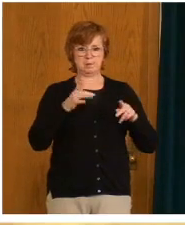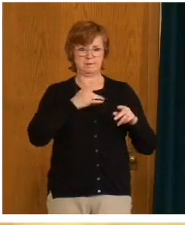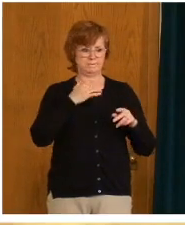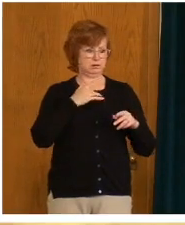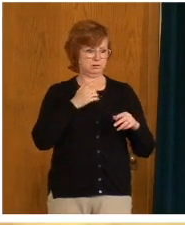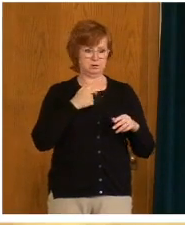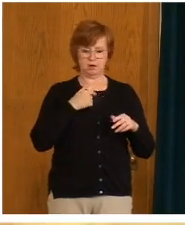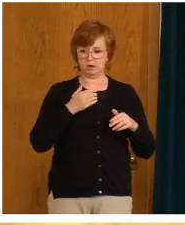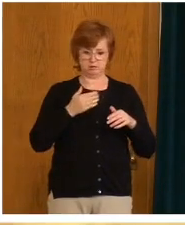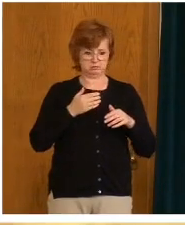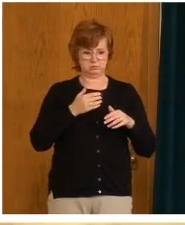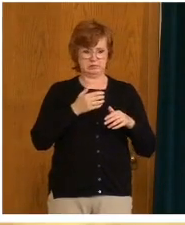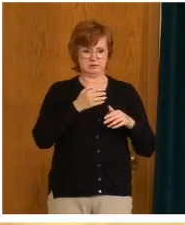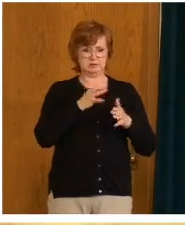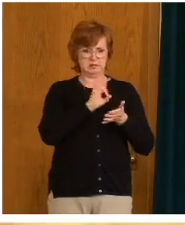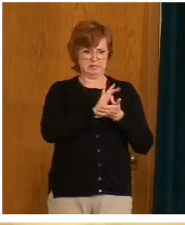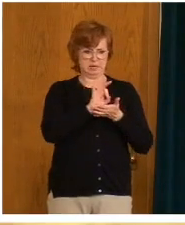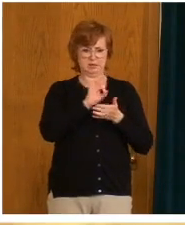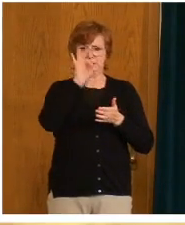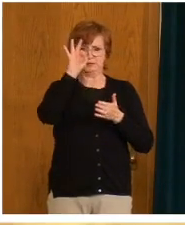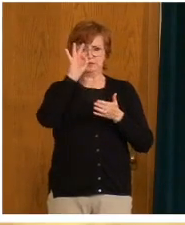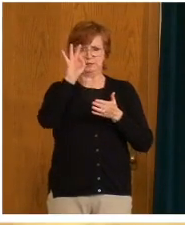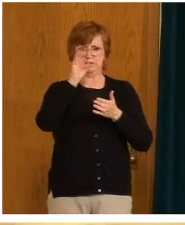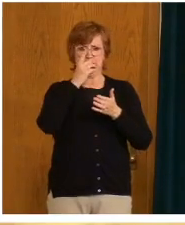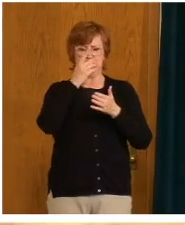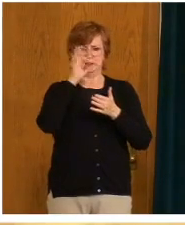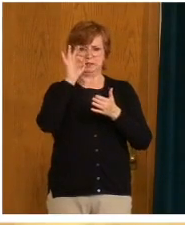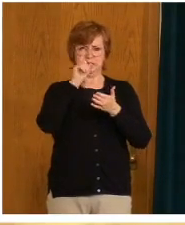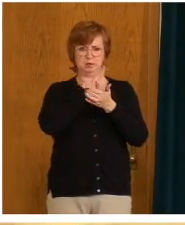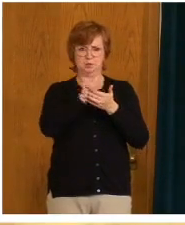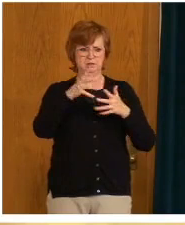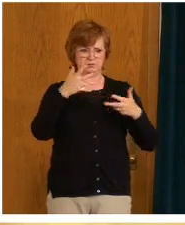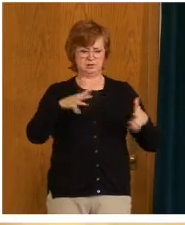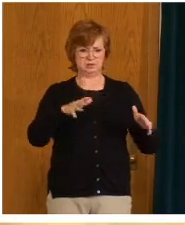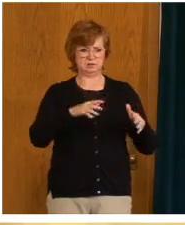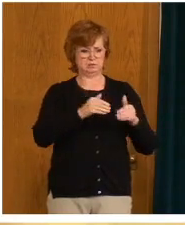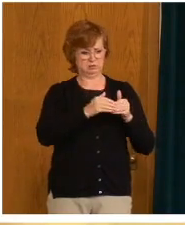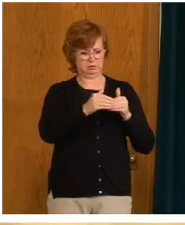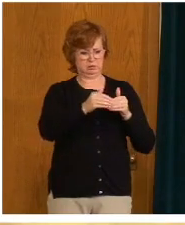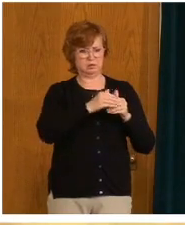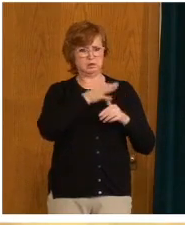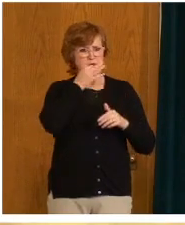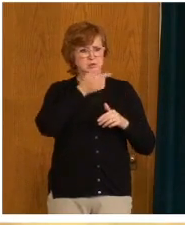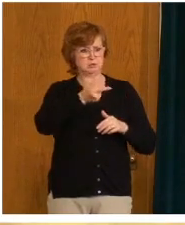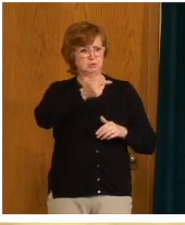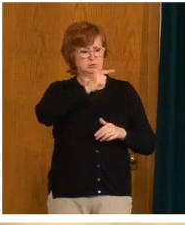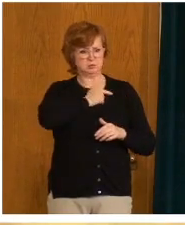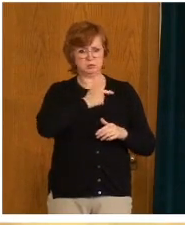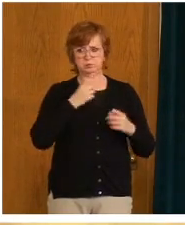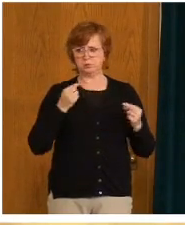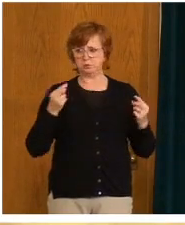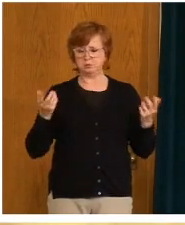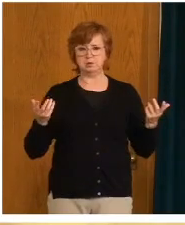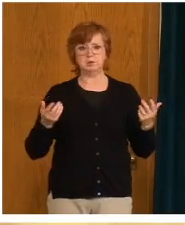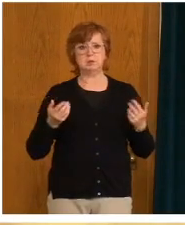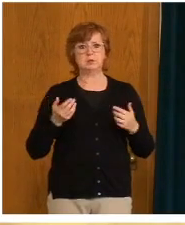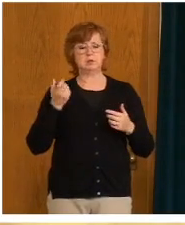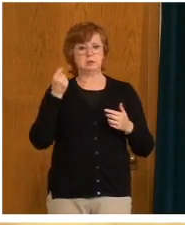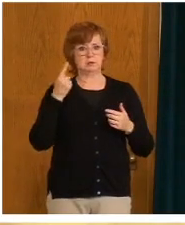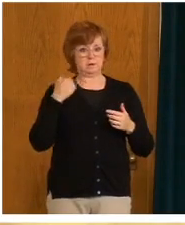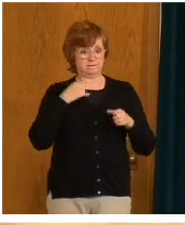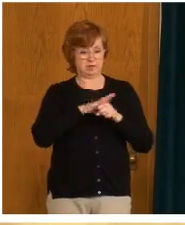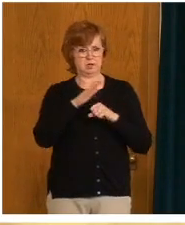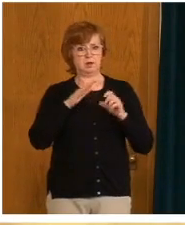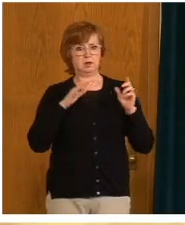weeks. I would say they shouldn't worry. Scott, we do have some on hand. Those people that would be getting close to 9 weeks would